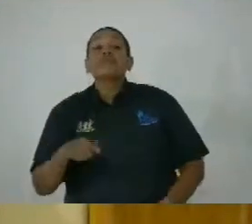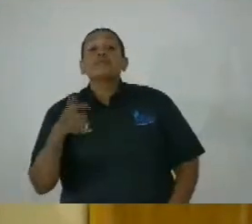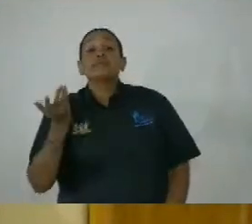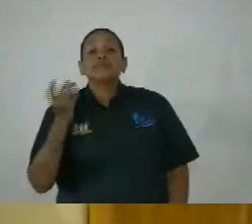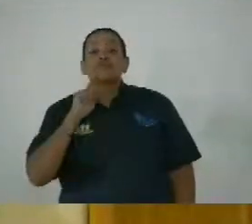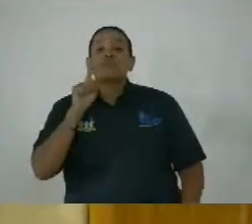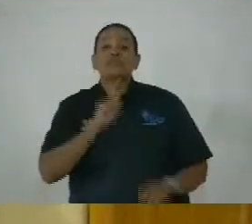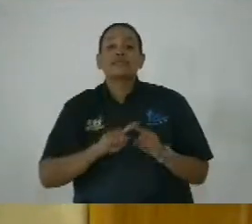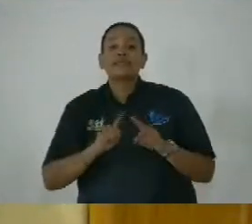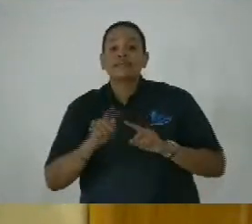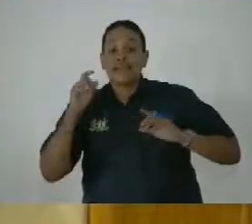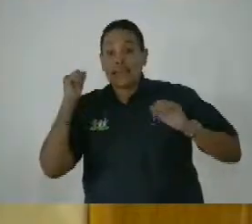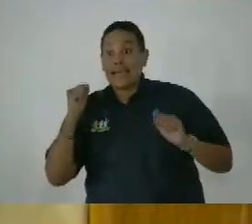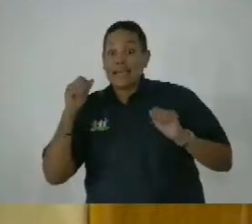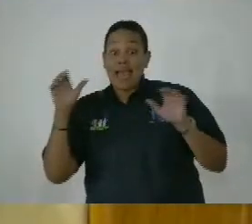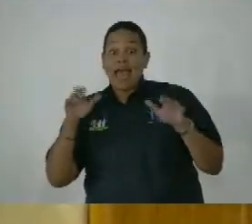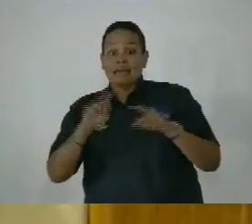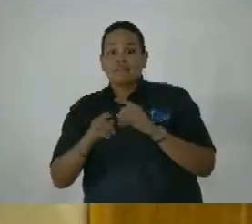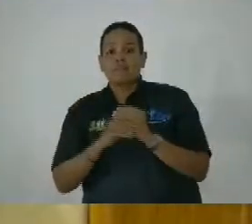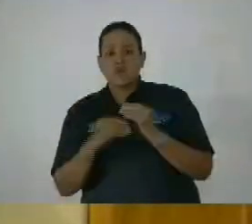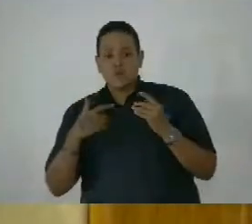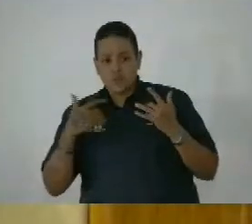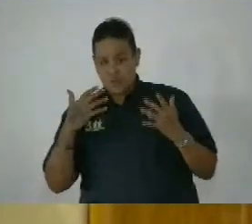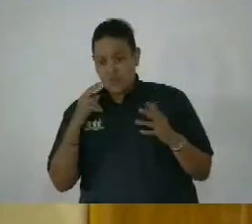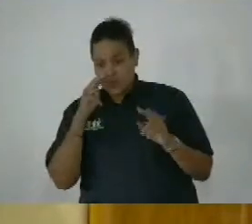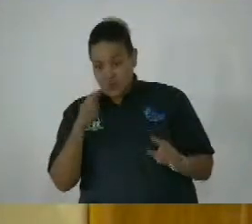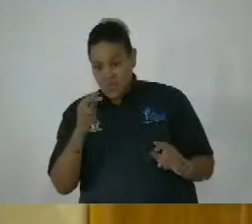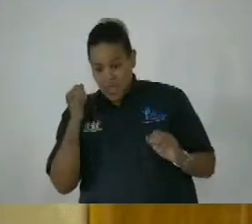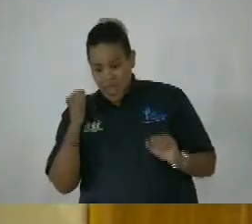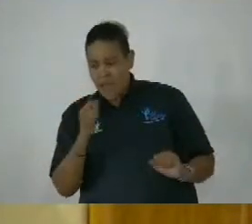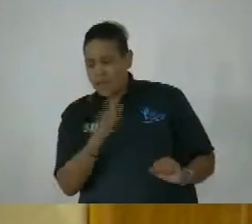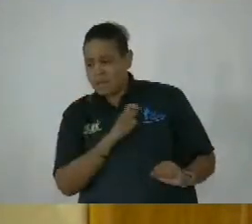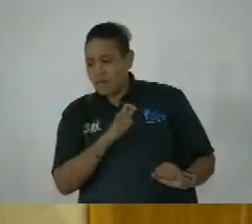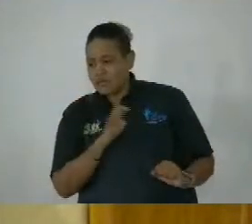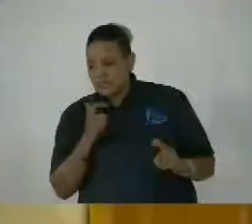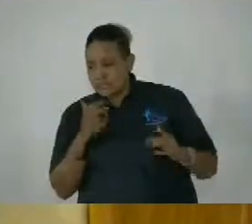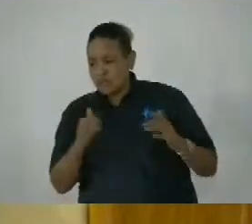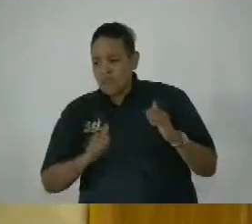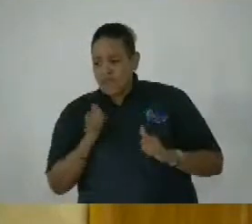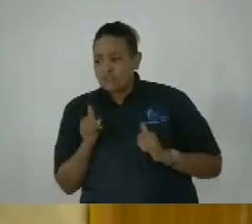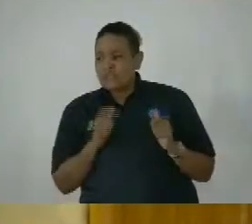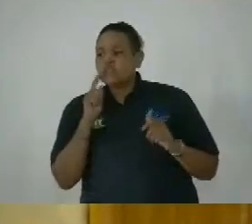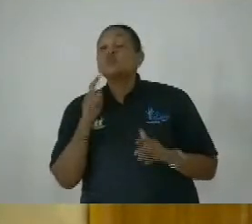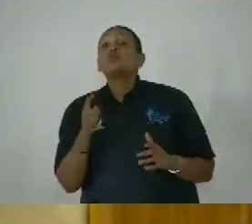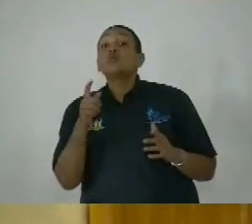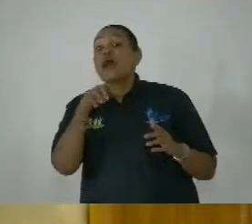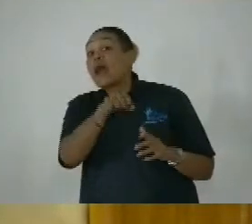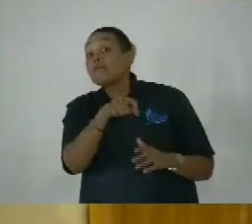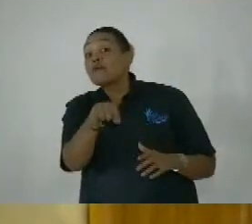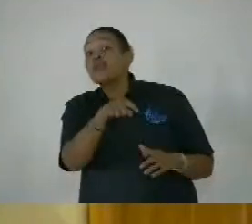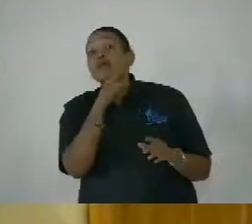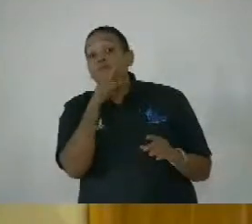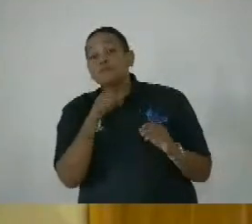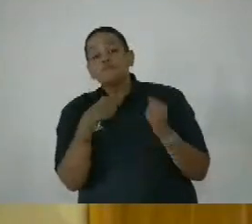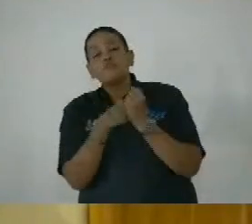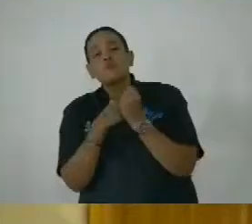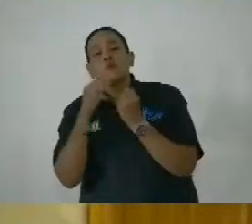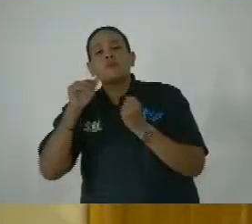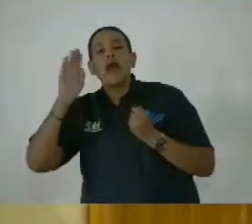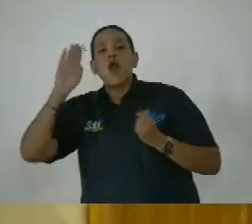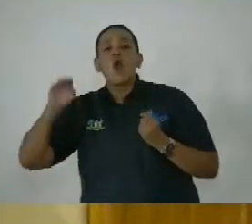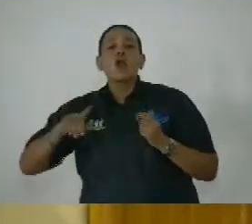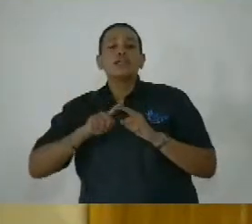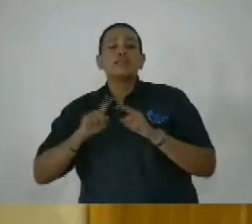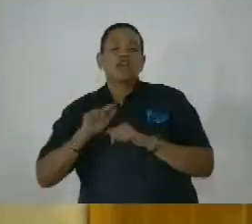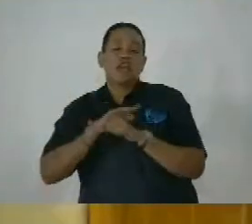serious activity, but we are going at them hard. The police is moving aggressively to apprehend them, along supported by all the aides of government,